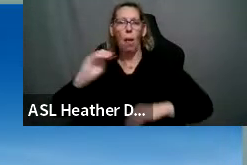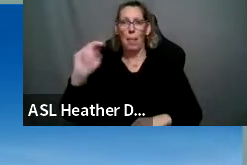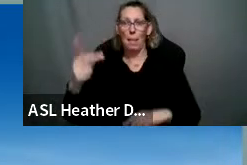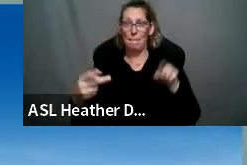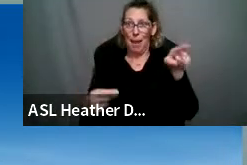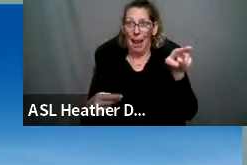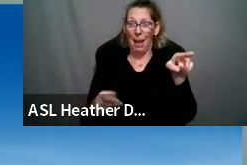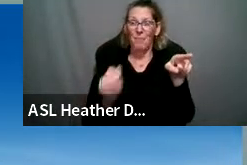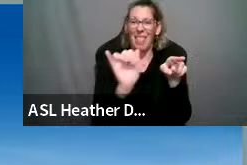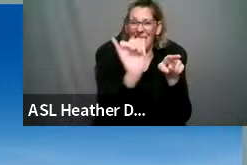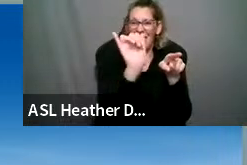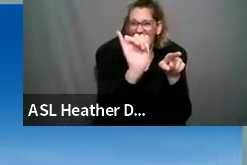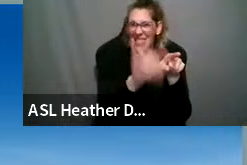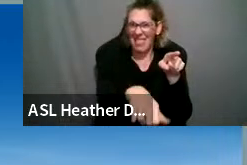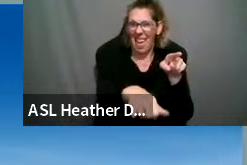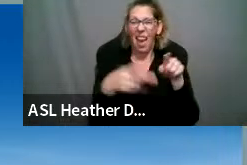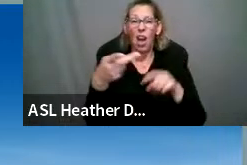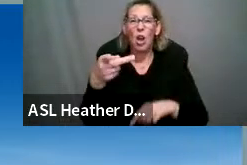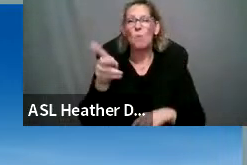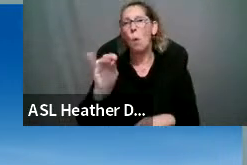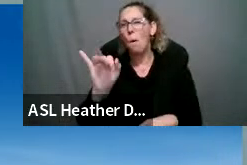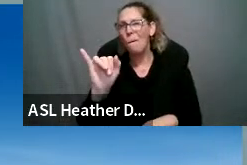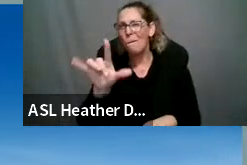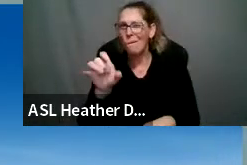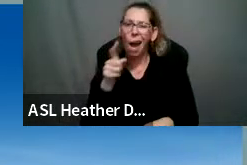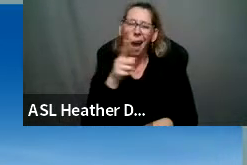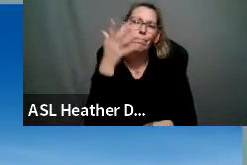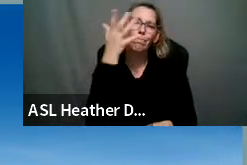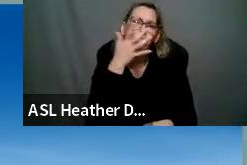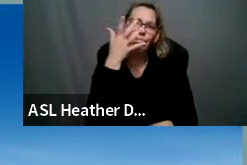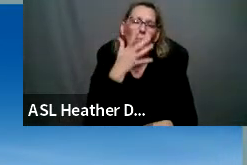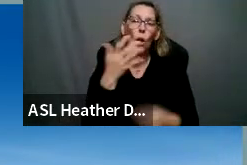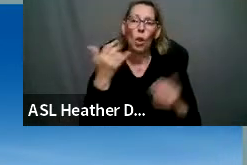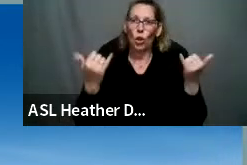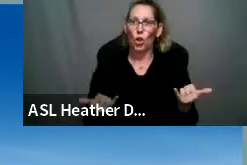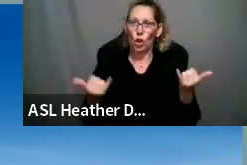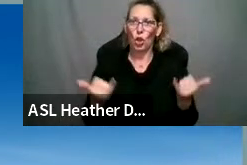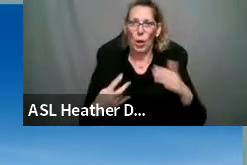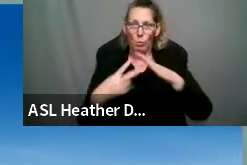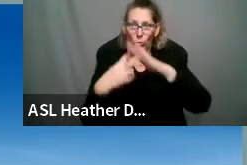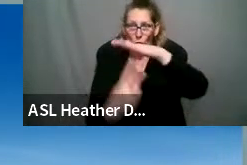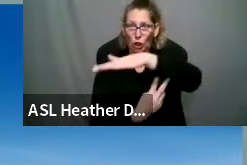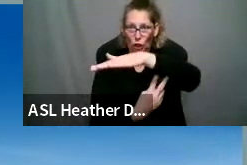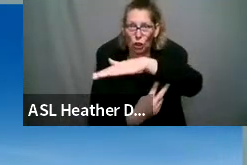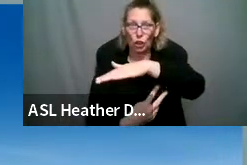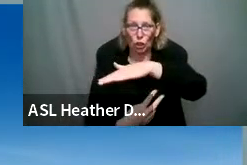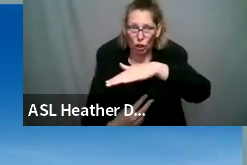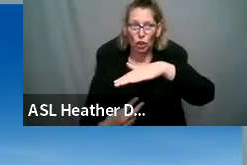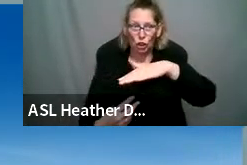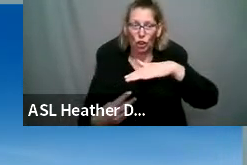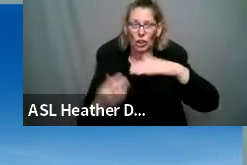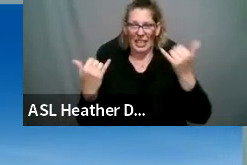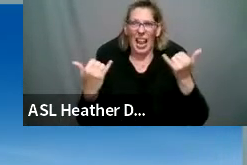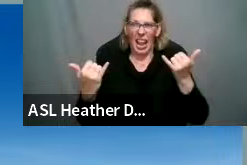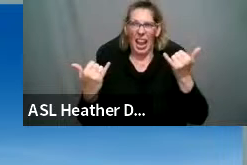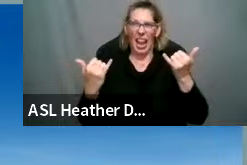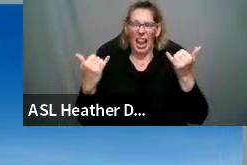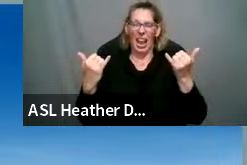the profile or the view of the current interstate bridges, the pair of bridges that are there